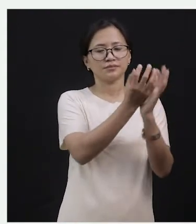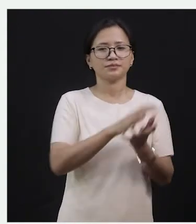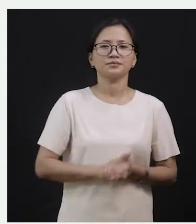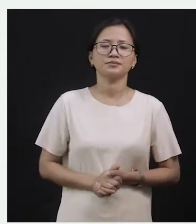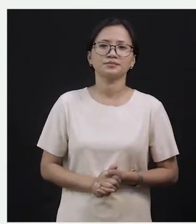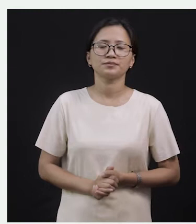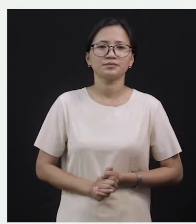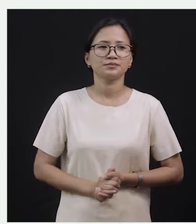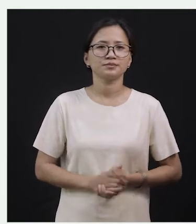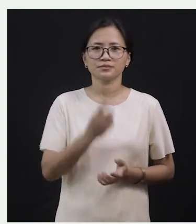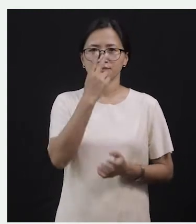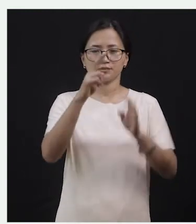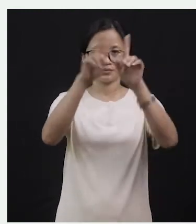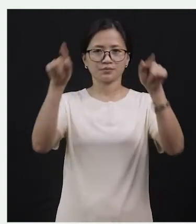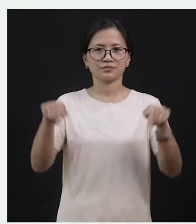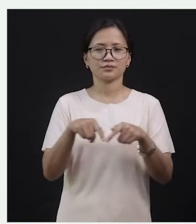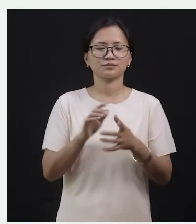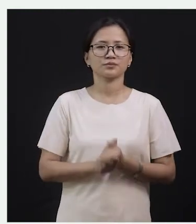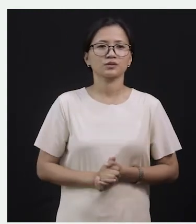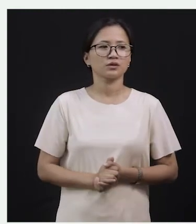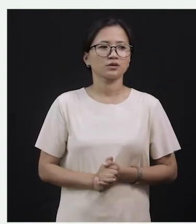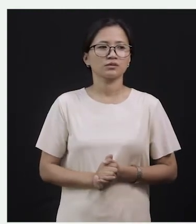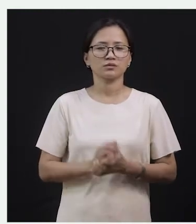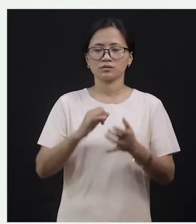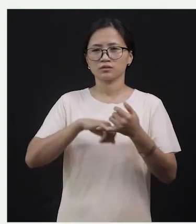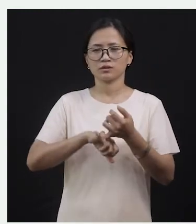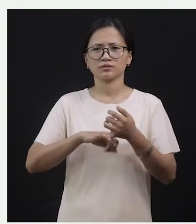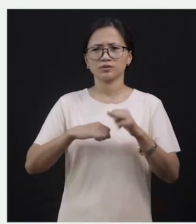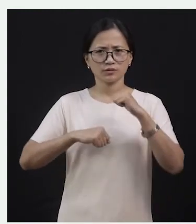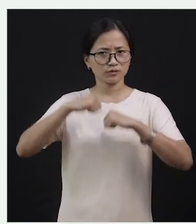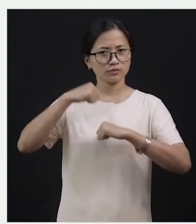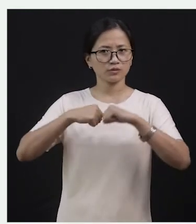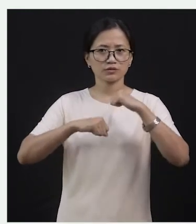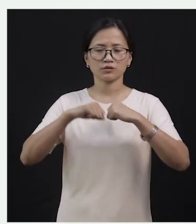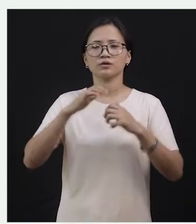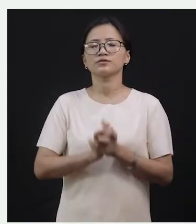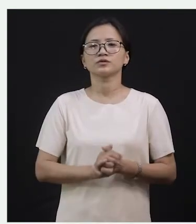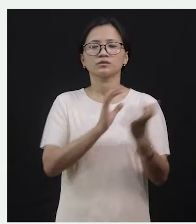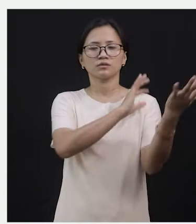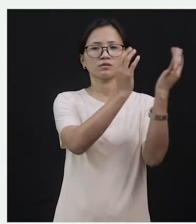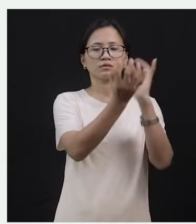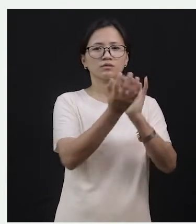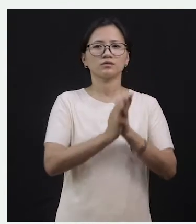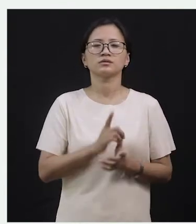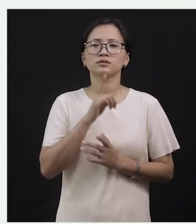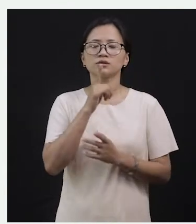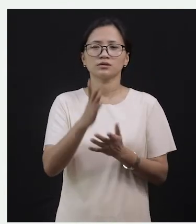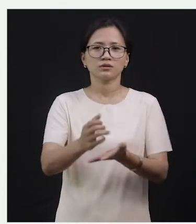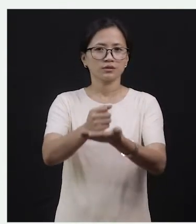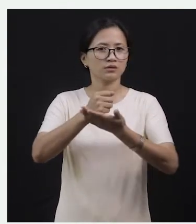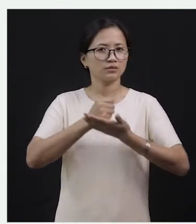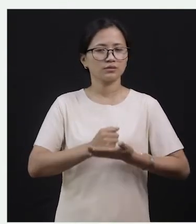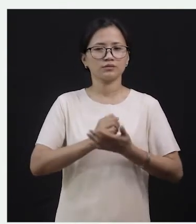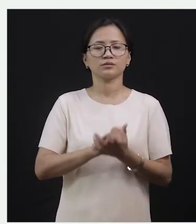is the globe, and we are still in the structure of the globe, right? So I'll tell you, with the help of